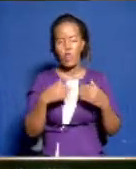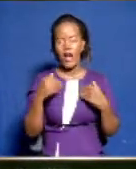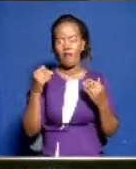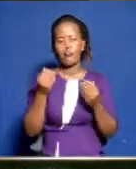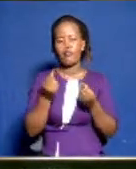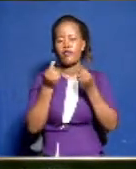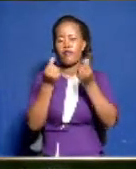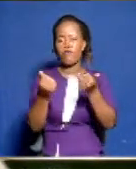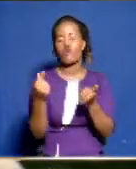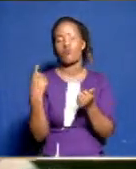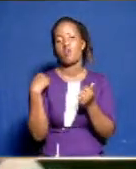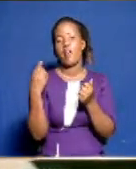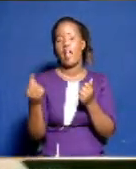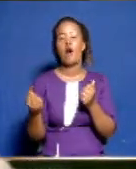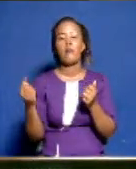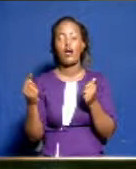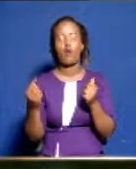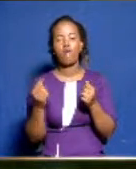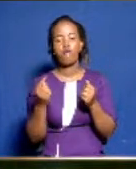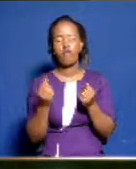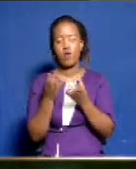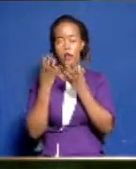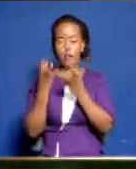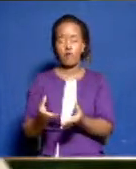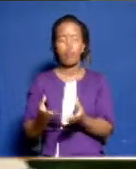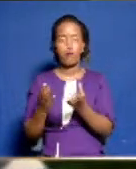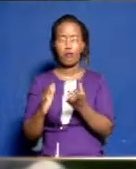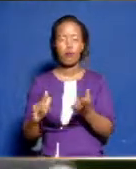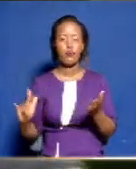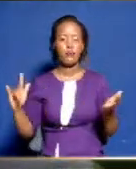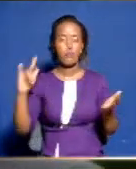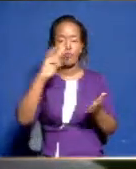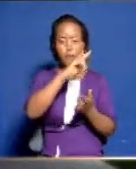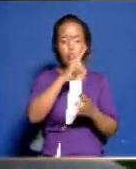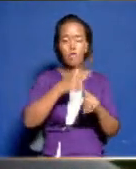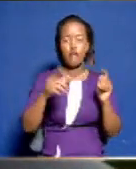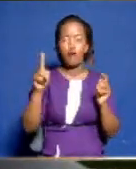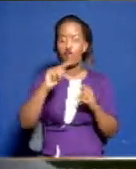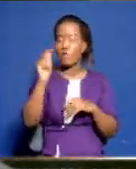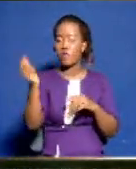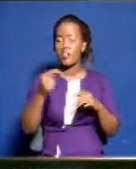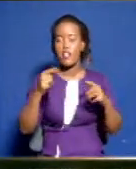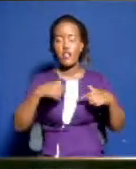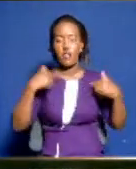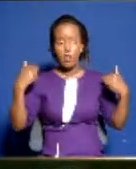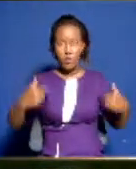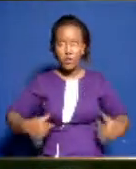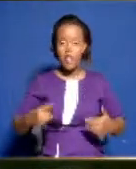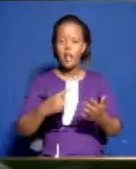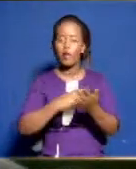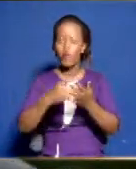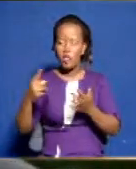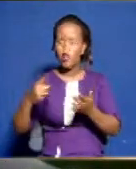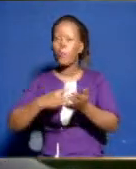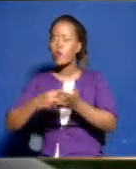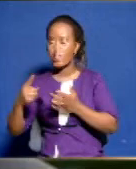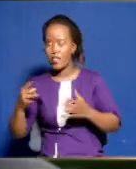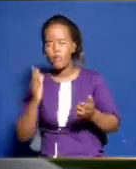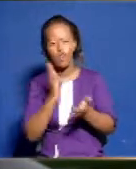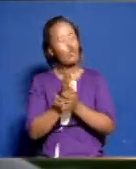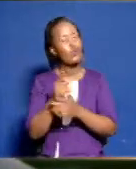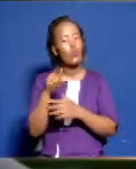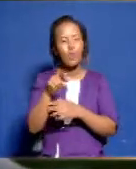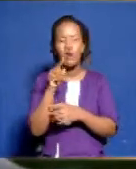number of cargo planes moving from Kenya to China weekly. So this is really a